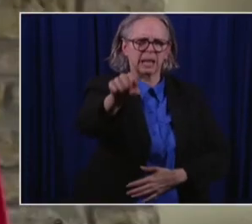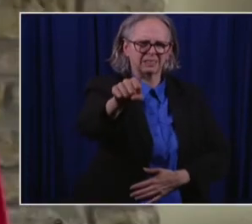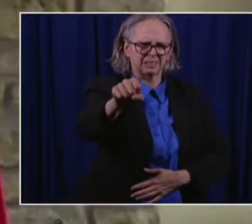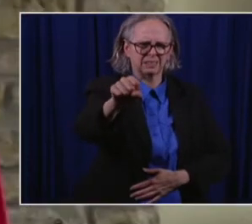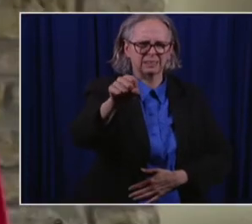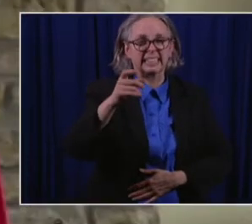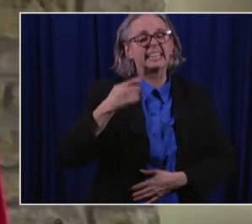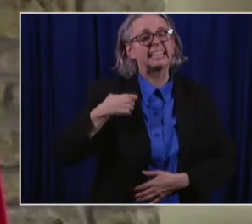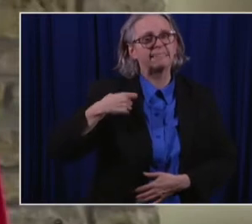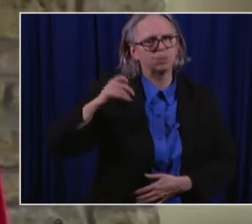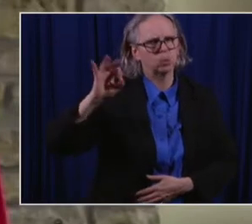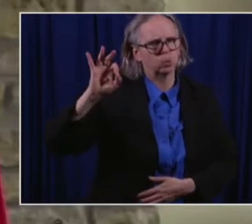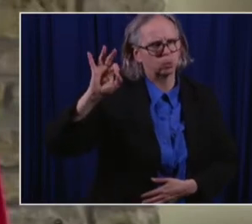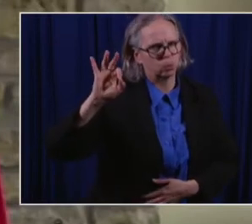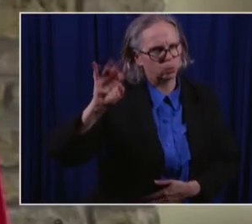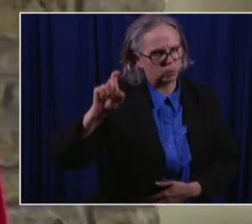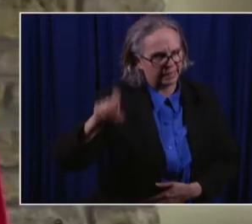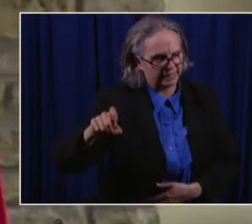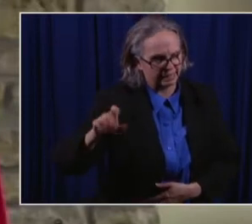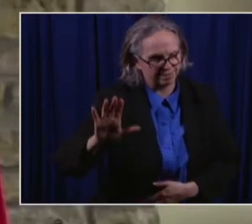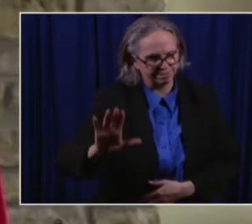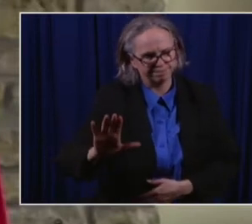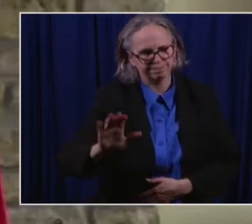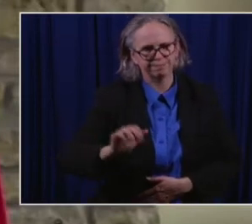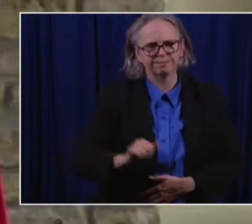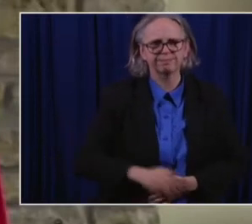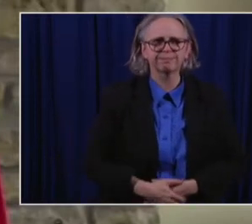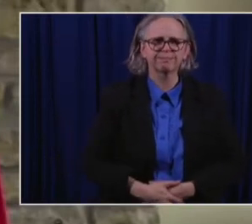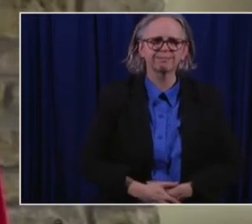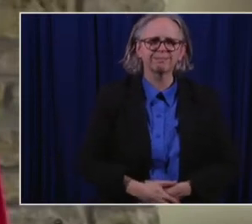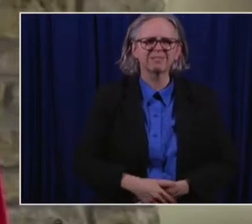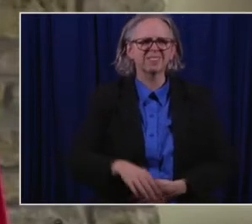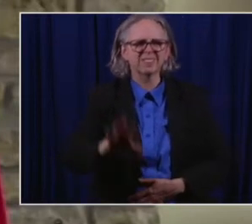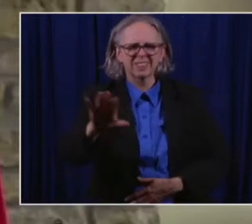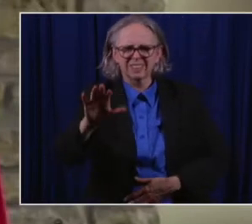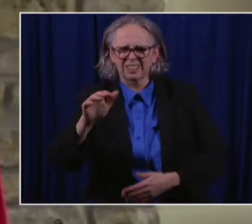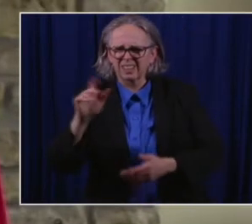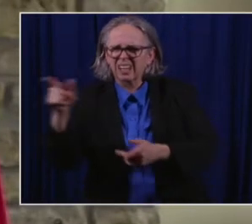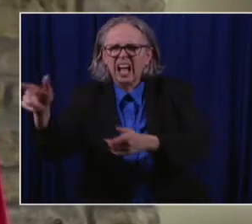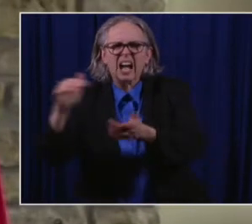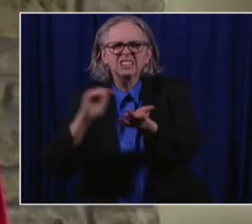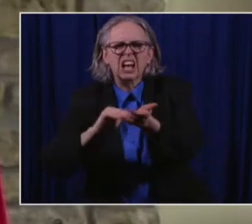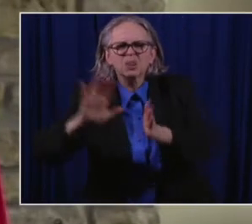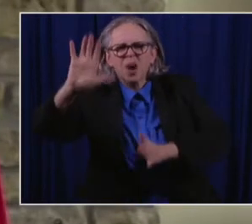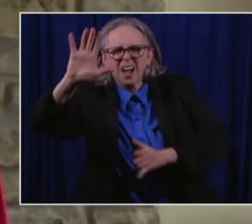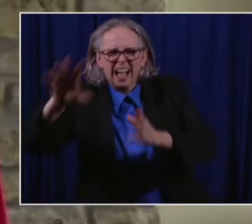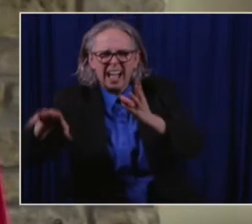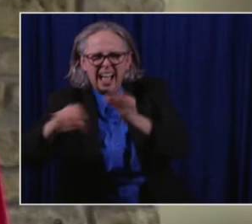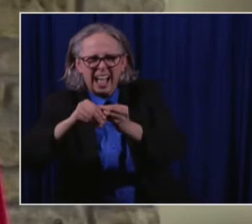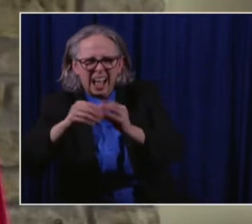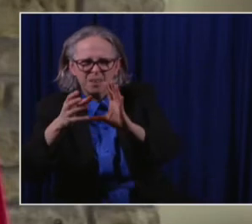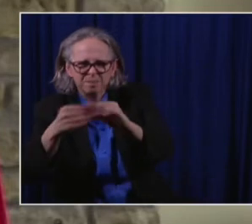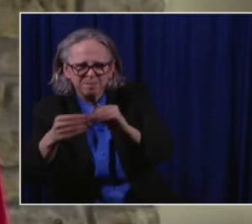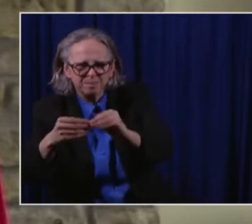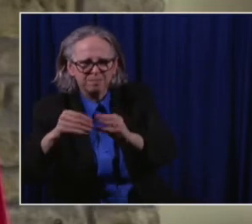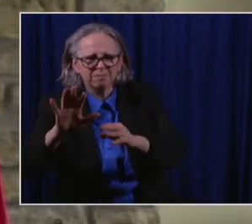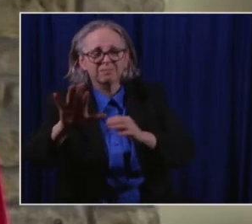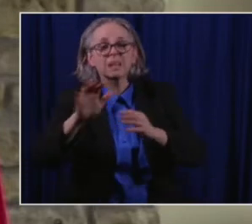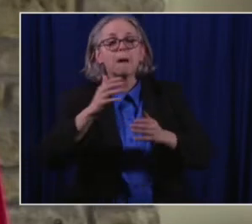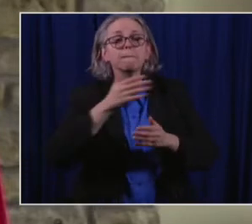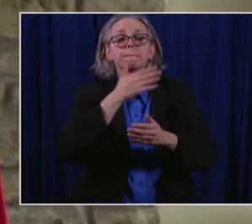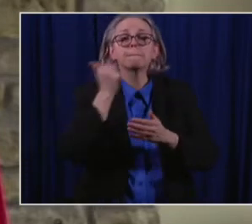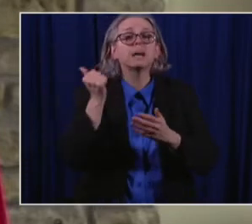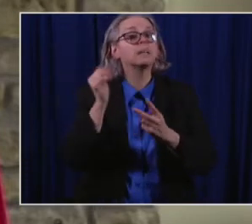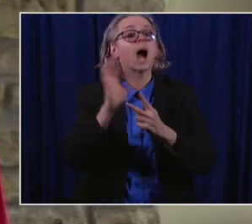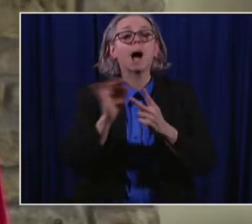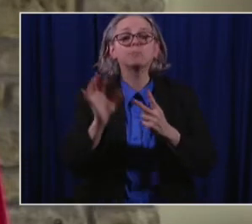you. Governor, the one thing I would add is that the best option for our communities and our hospitals is always